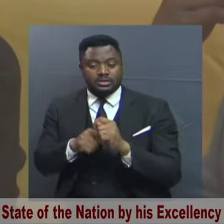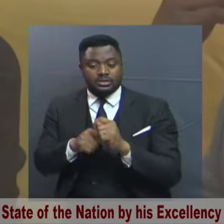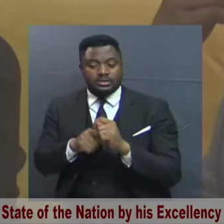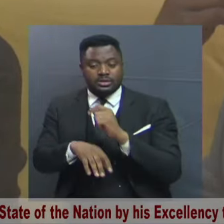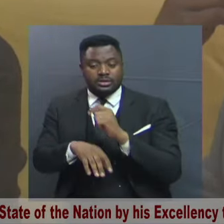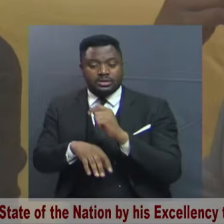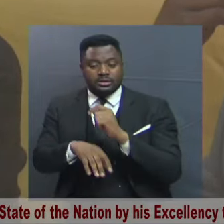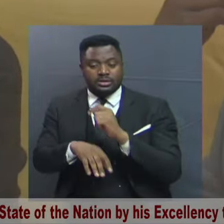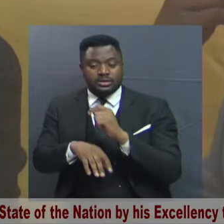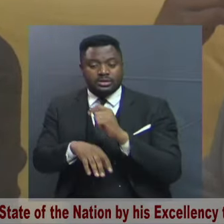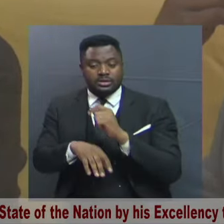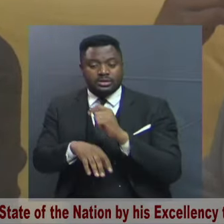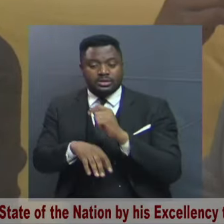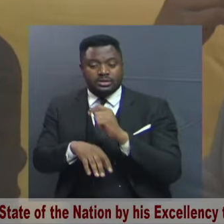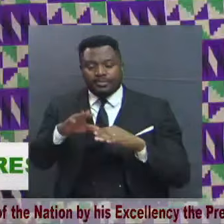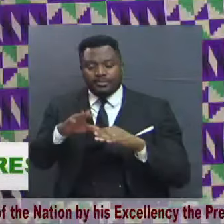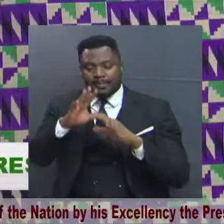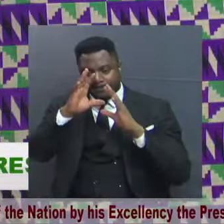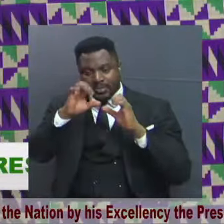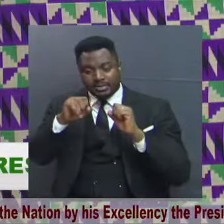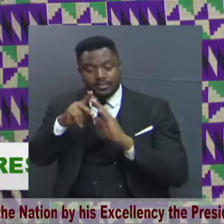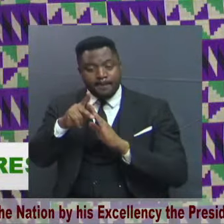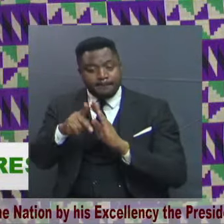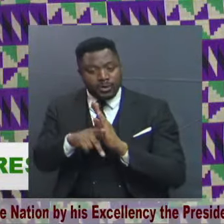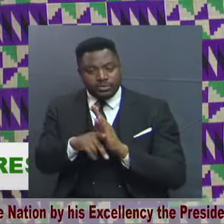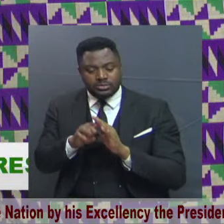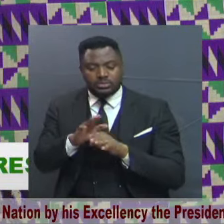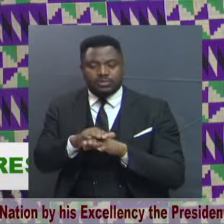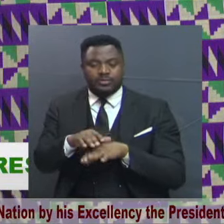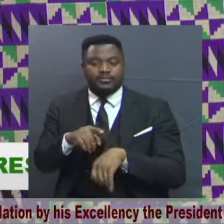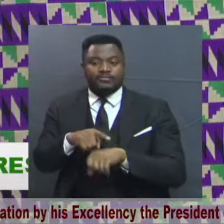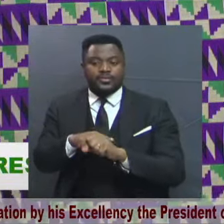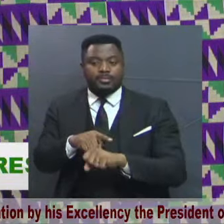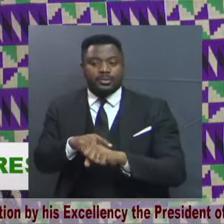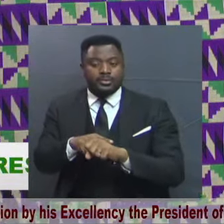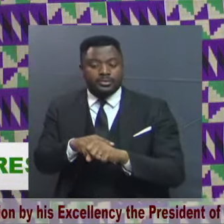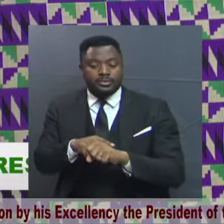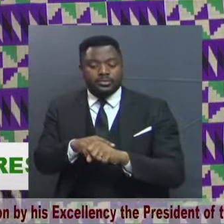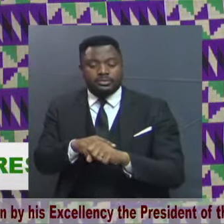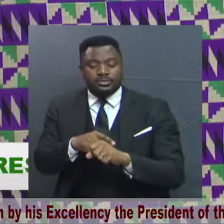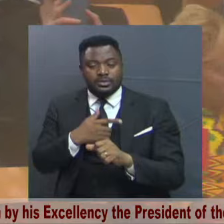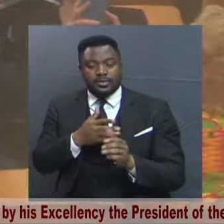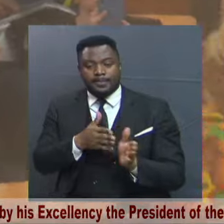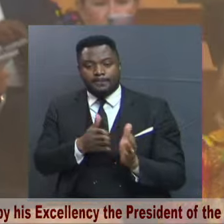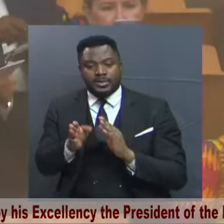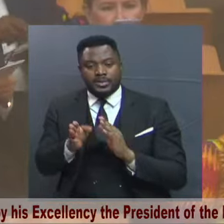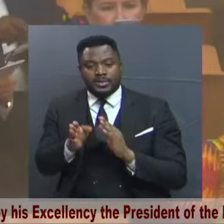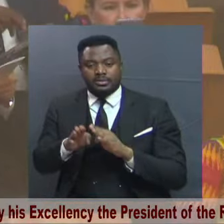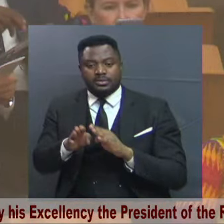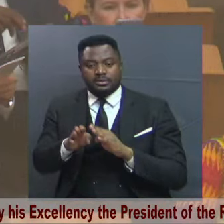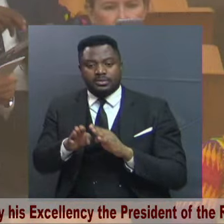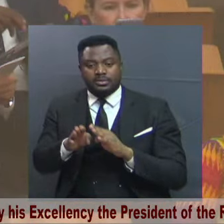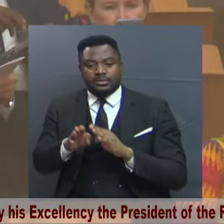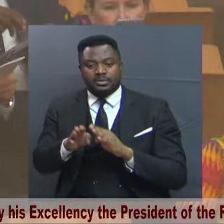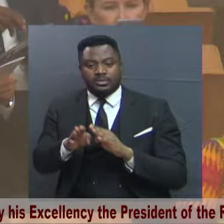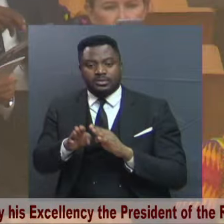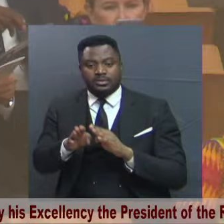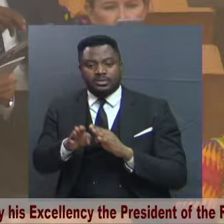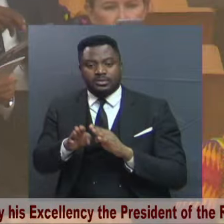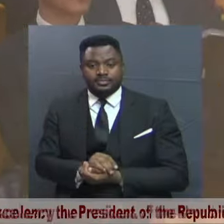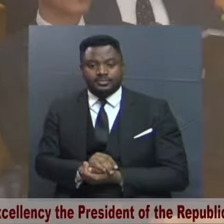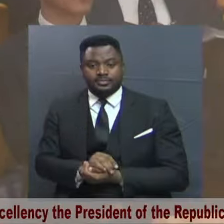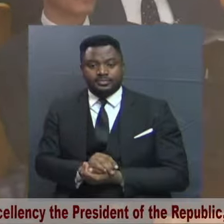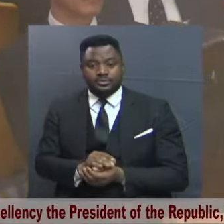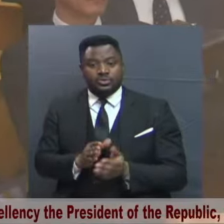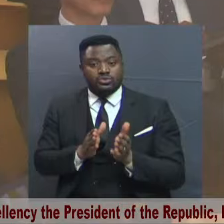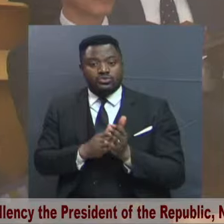Level under presidential policy on football that I intend to unveil very soon the